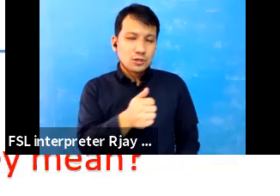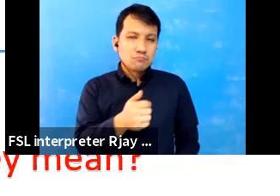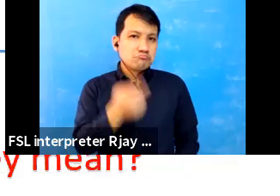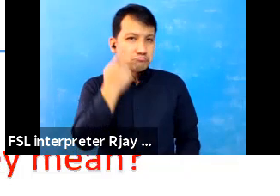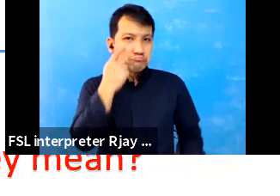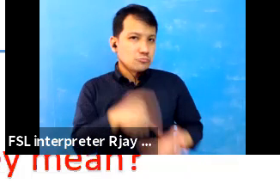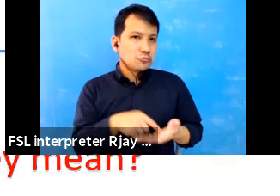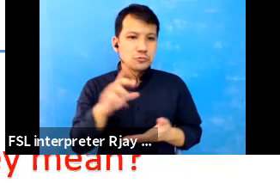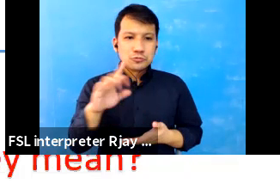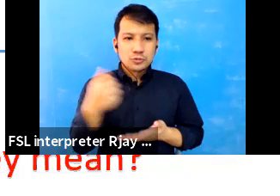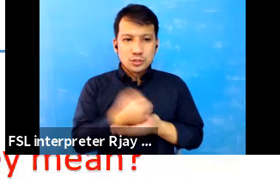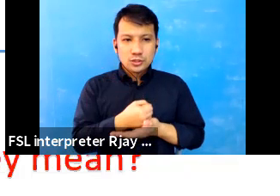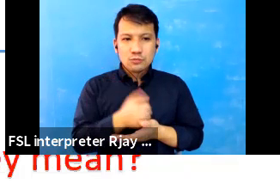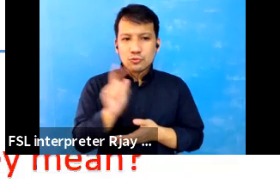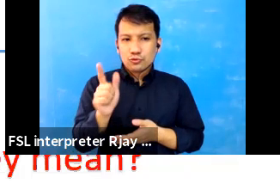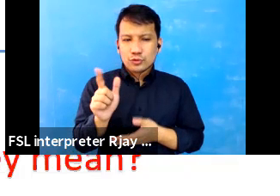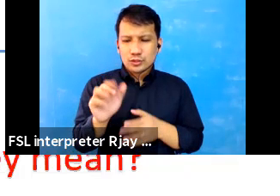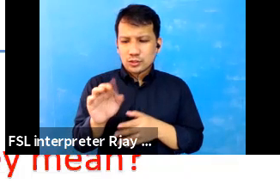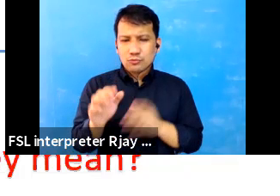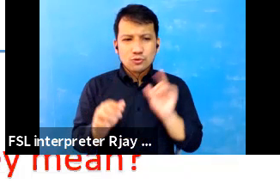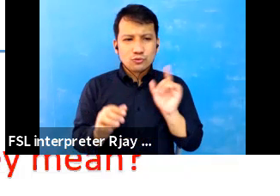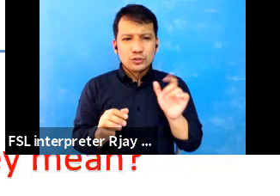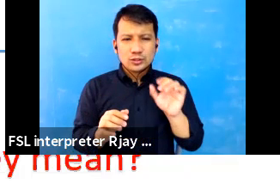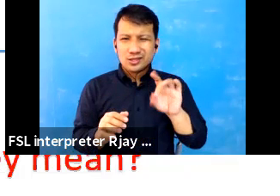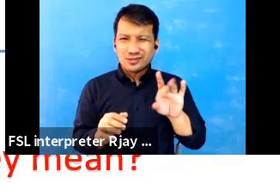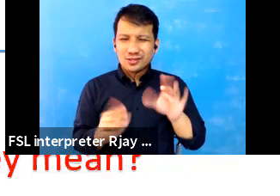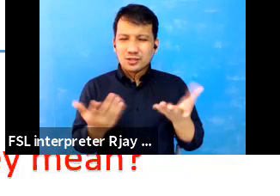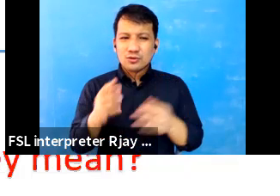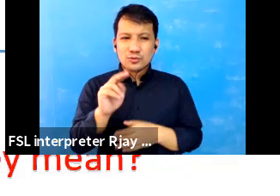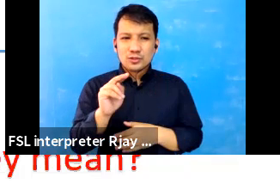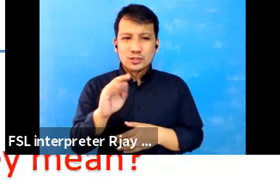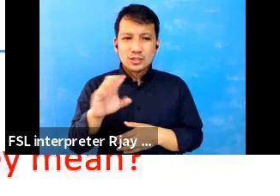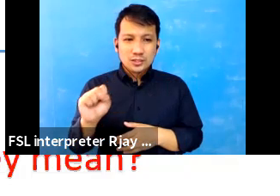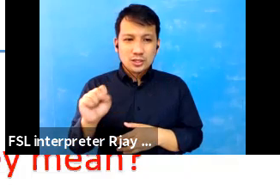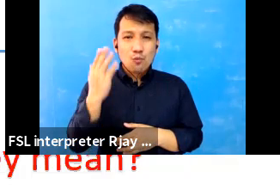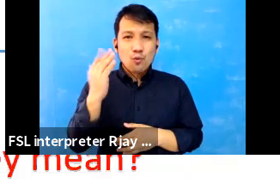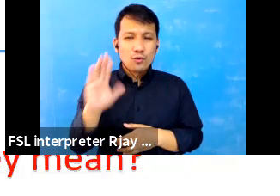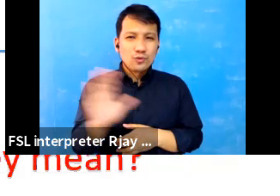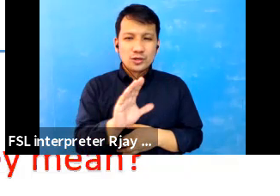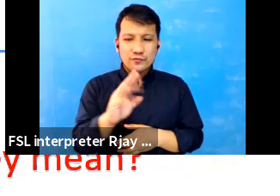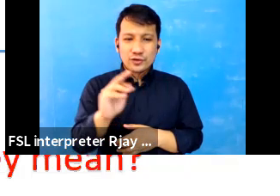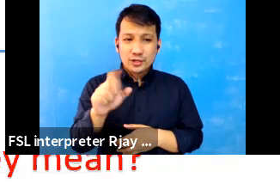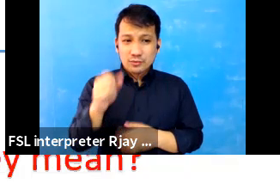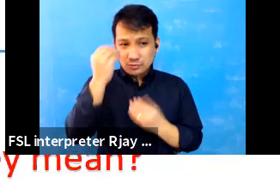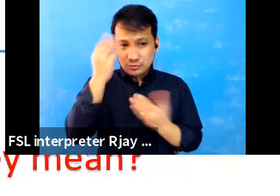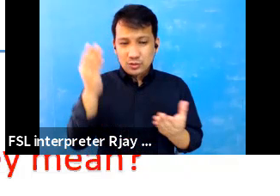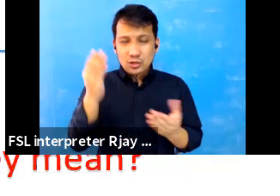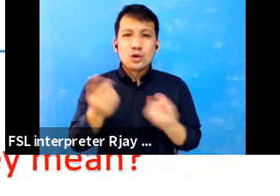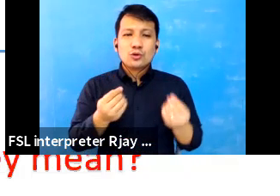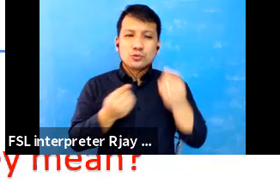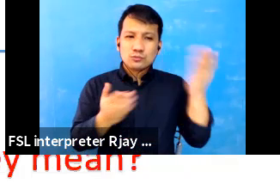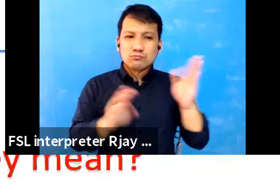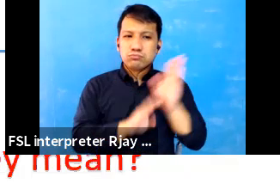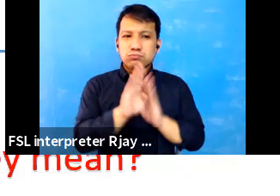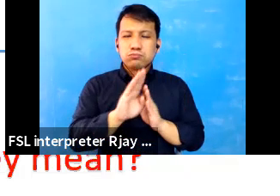that the data is either 2019 or 2018 for the ENNS because FNRI decided to do